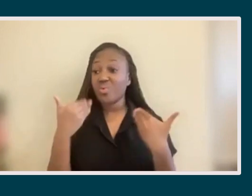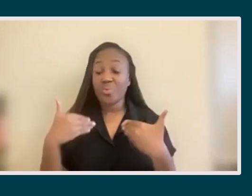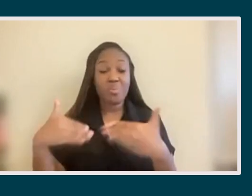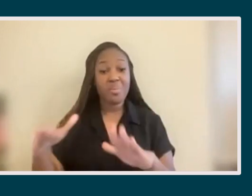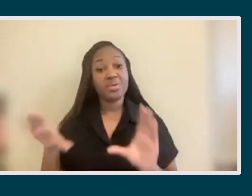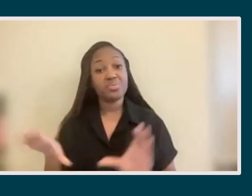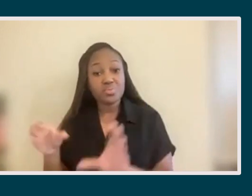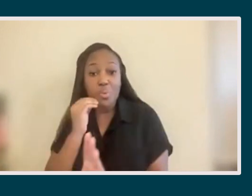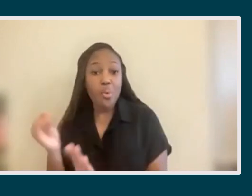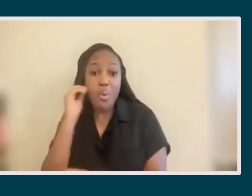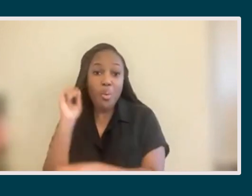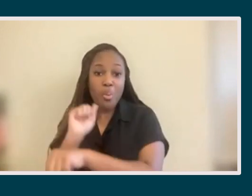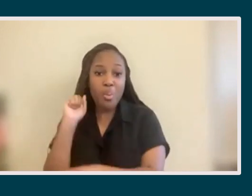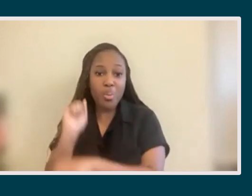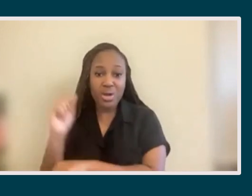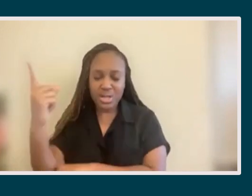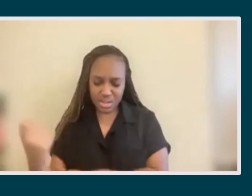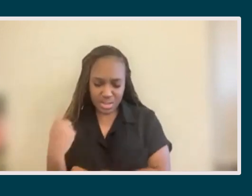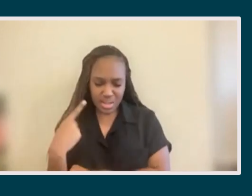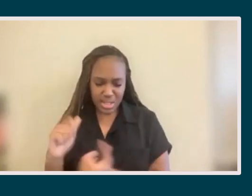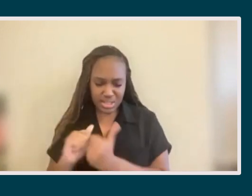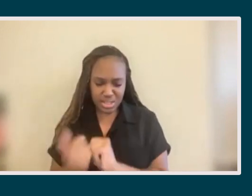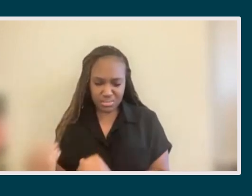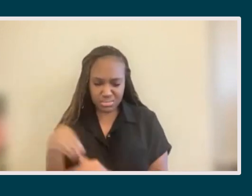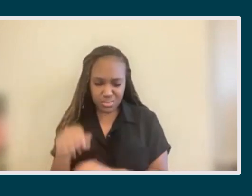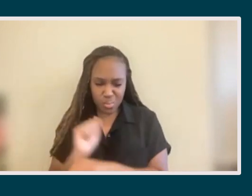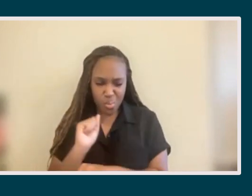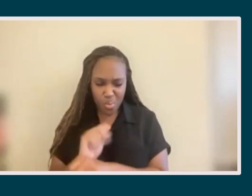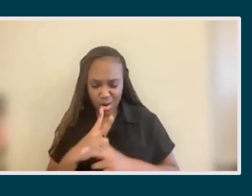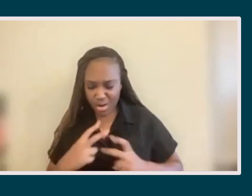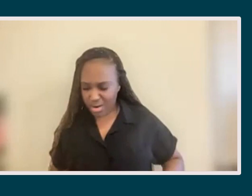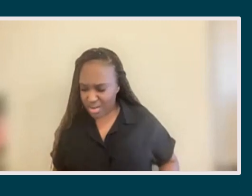to question if that is how you enter the work, with the